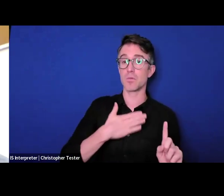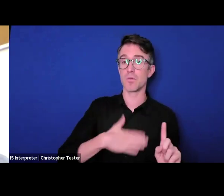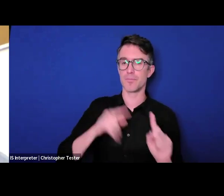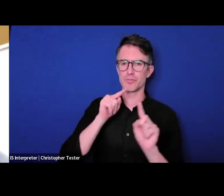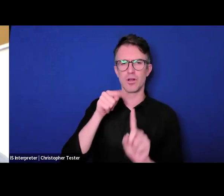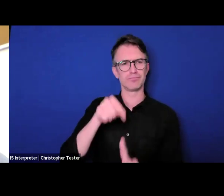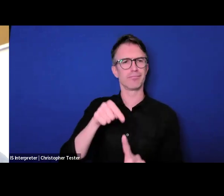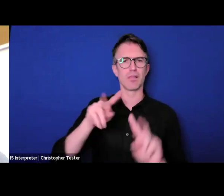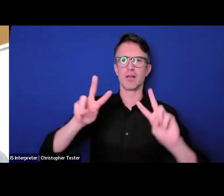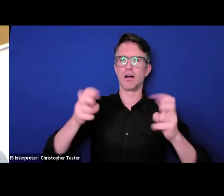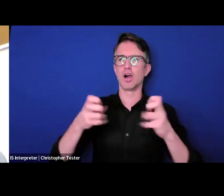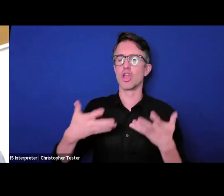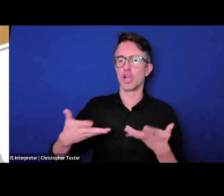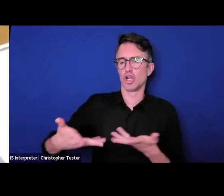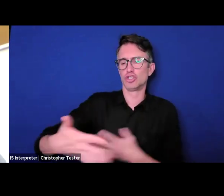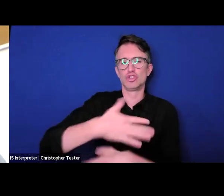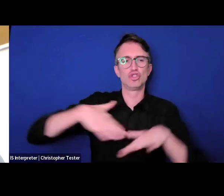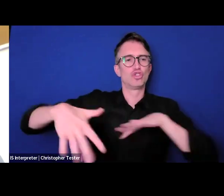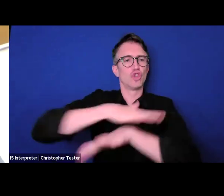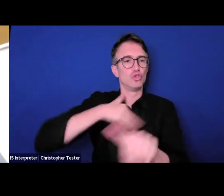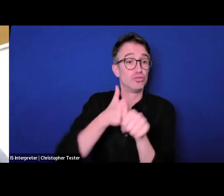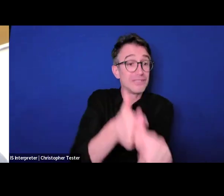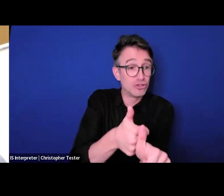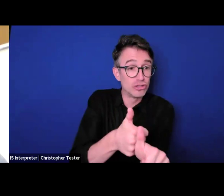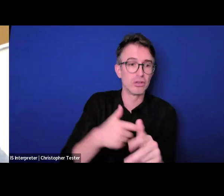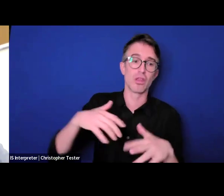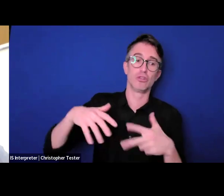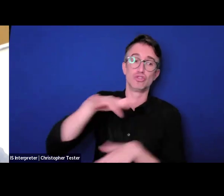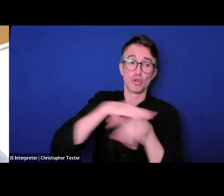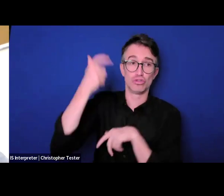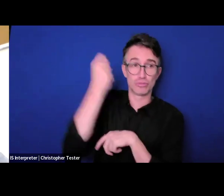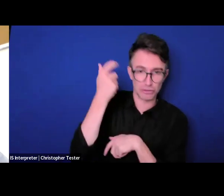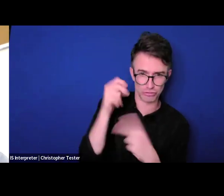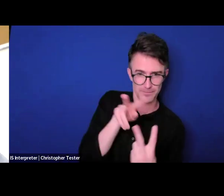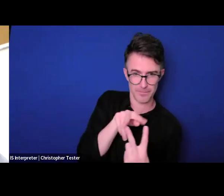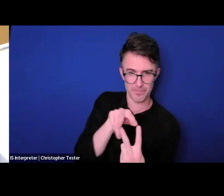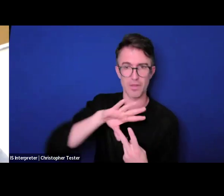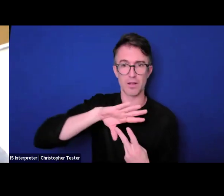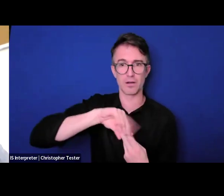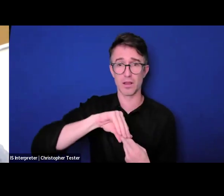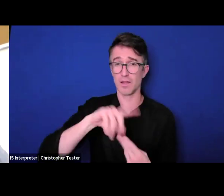The first social protection program in Rwanda was initiated in